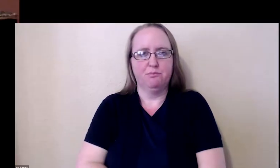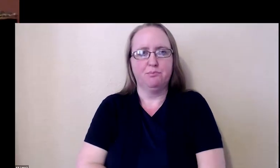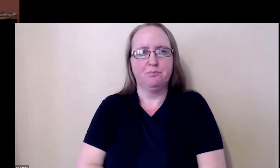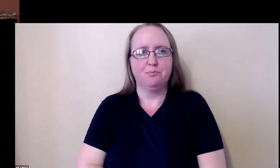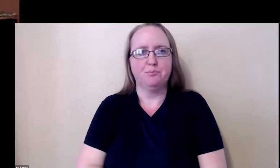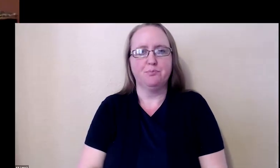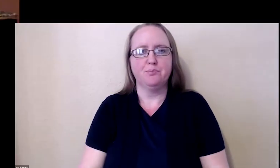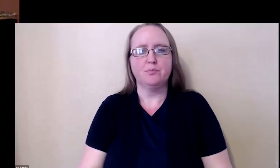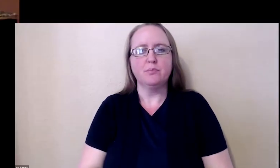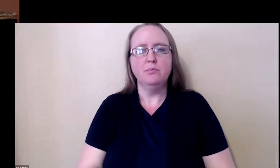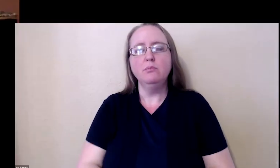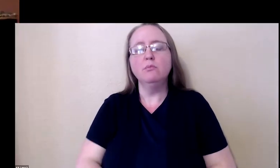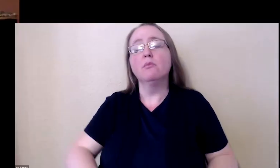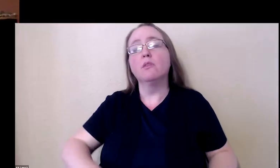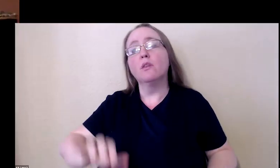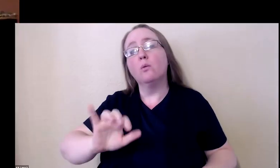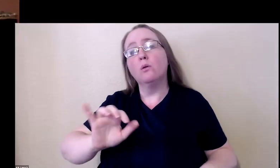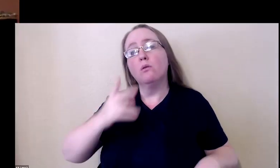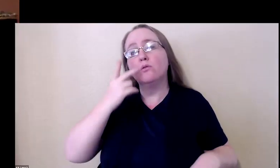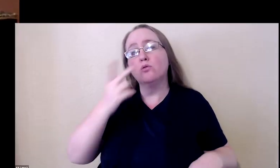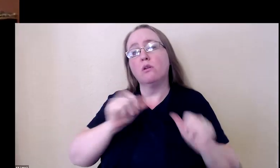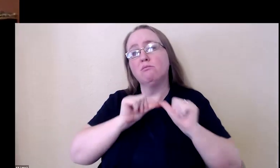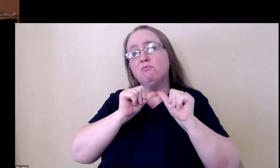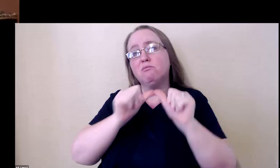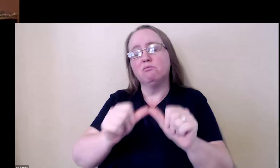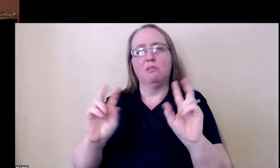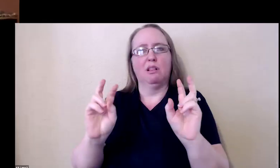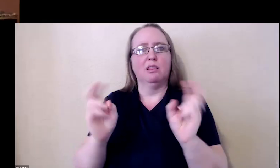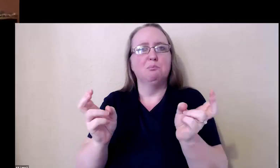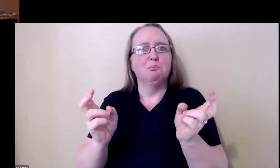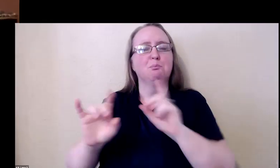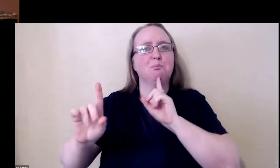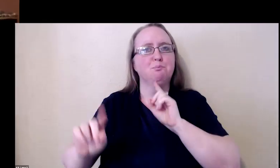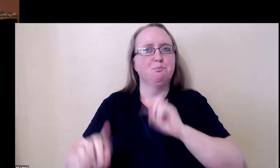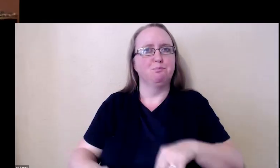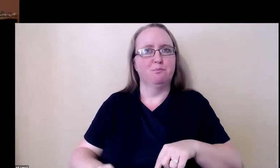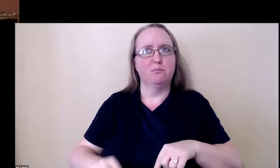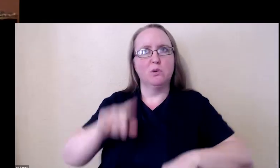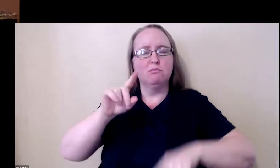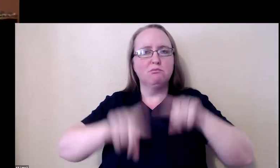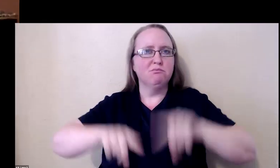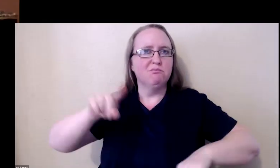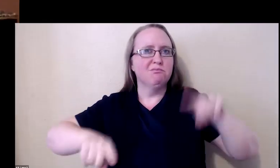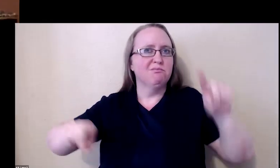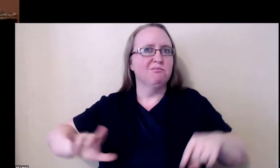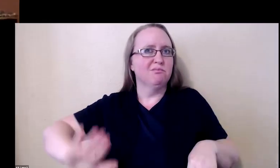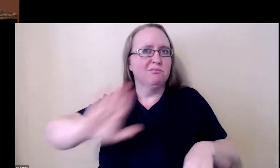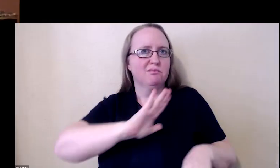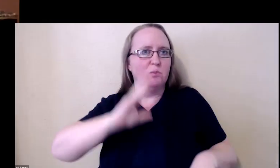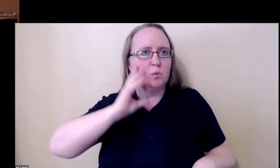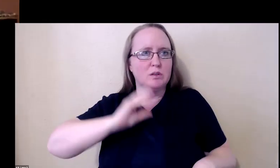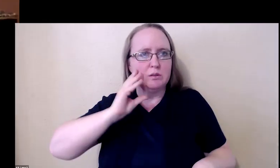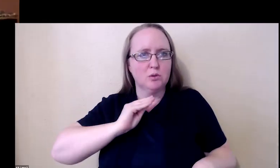Other than that, we also noted a consistent theme across the responses was significant variation in the experiences